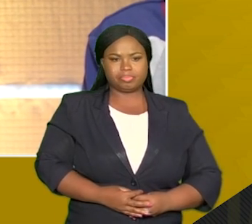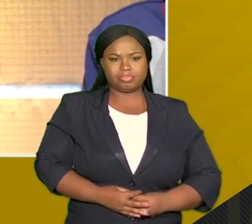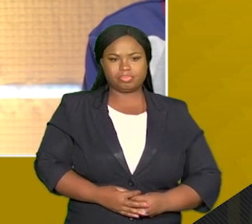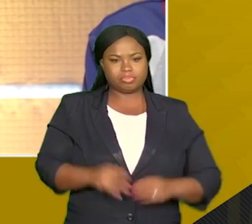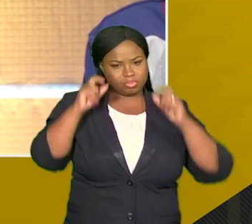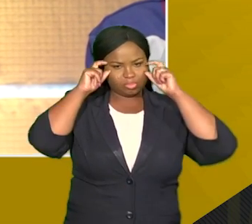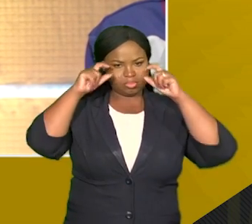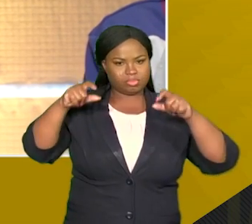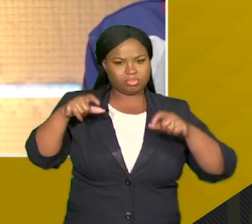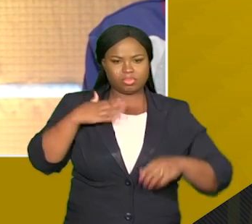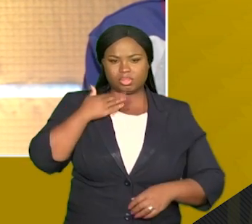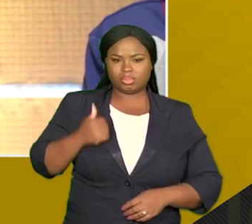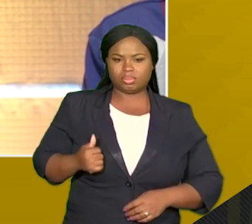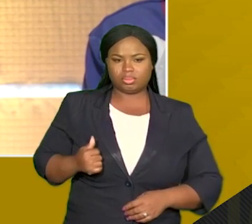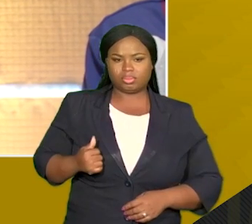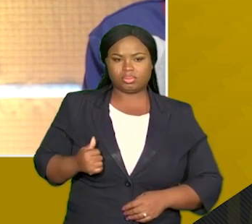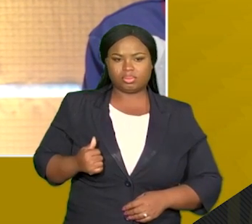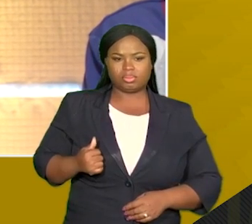zibu. Thank you.